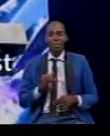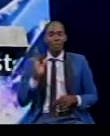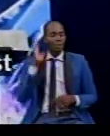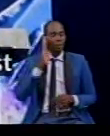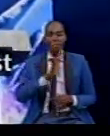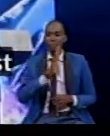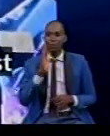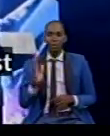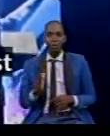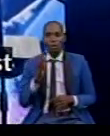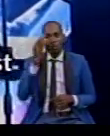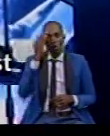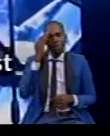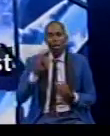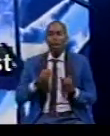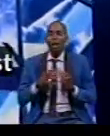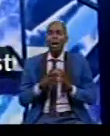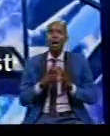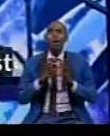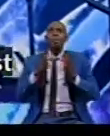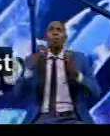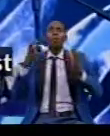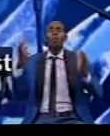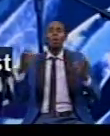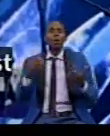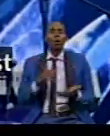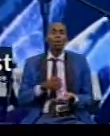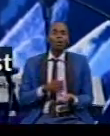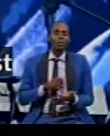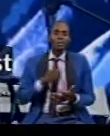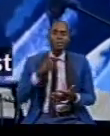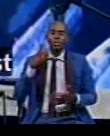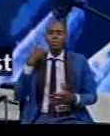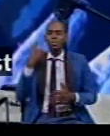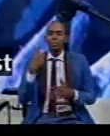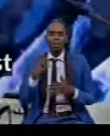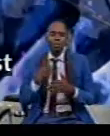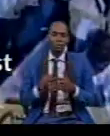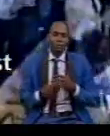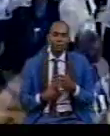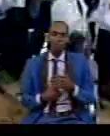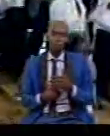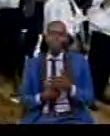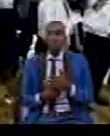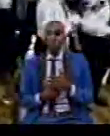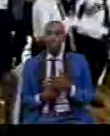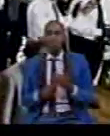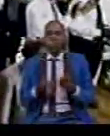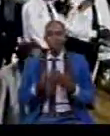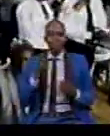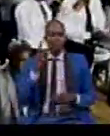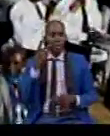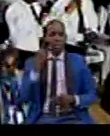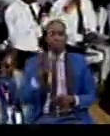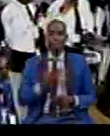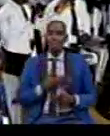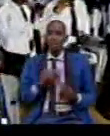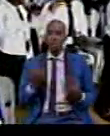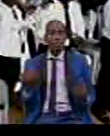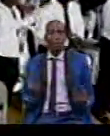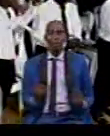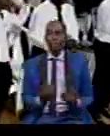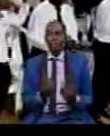the sin of the world, and He will reign over the people that leave all